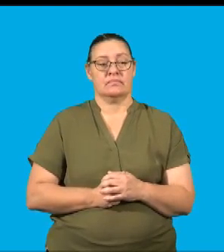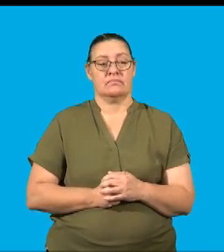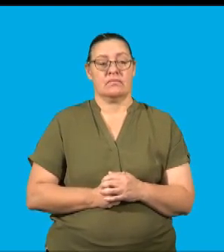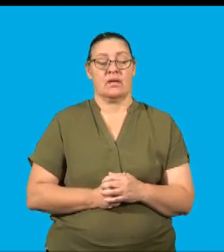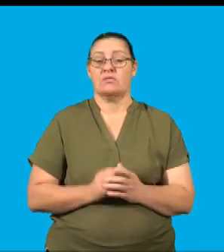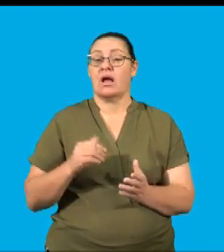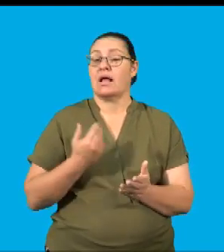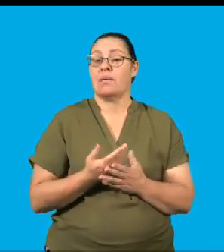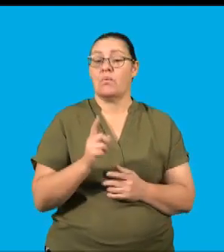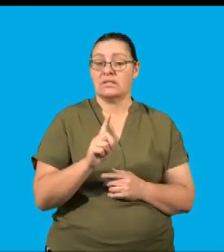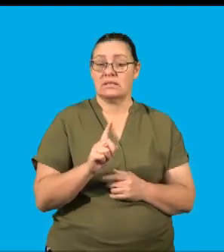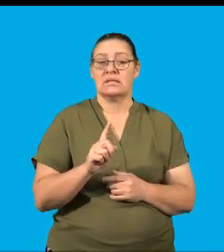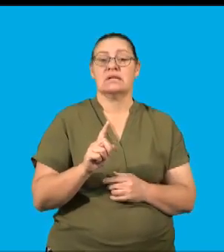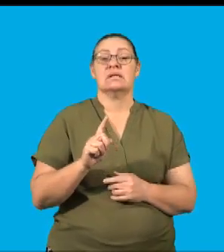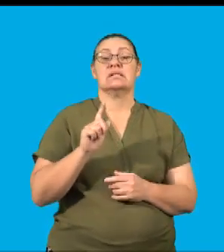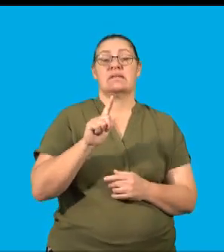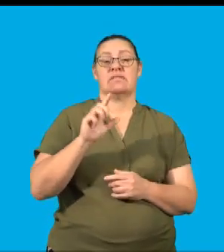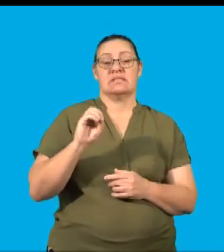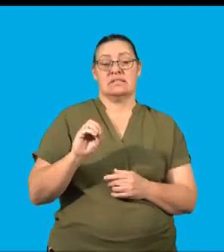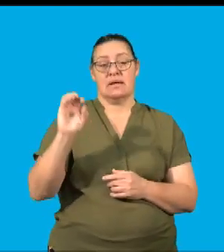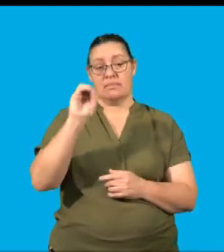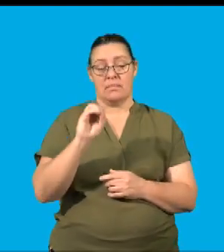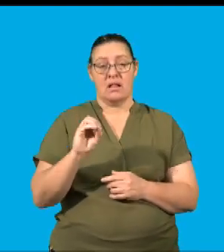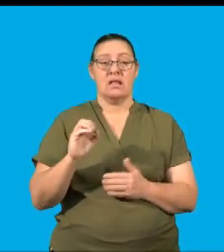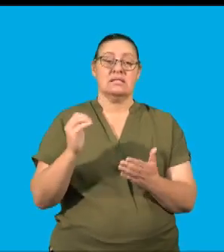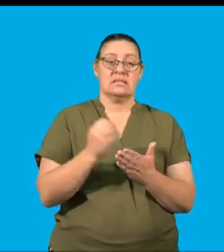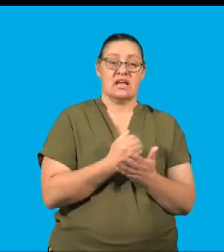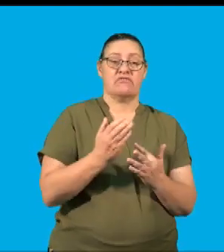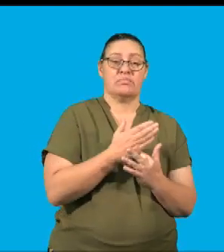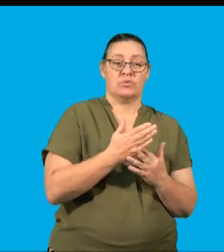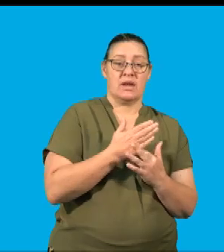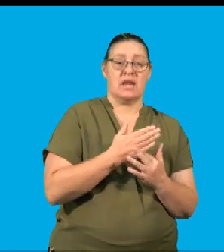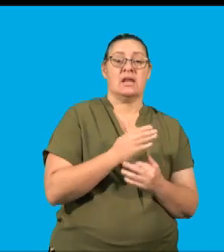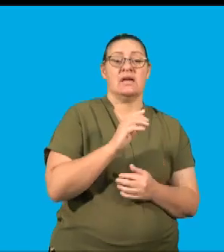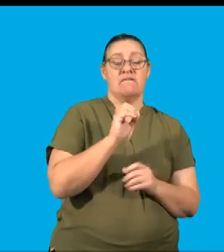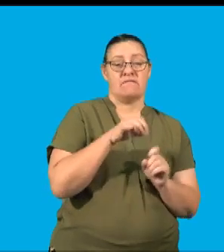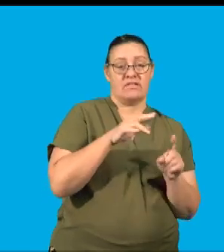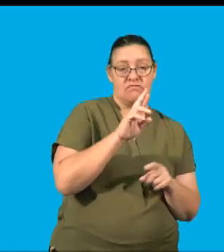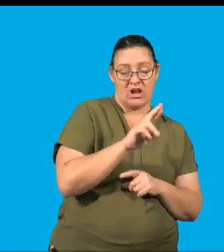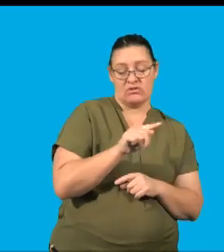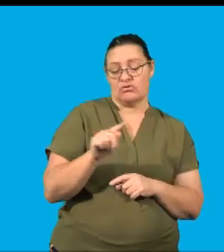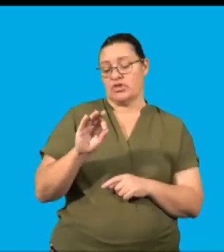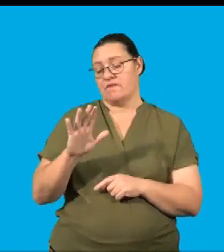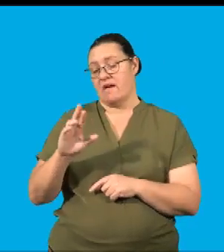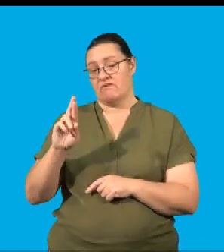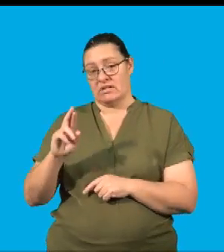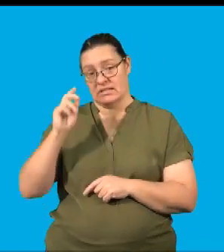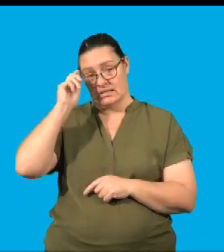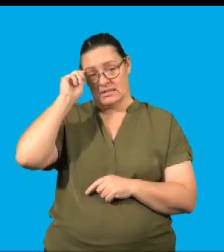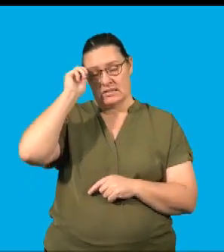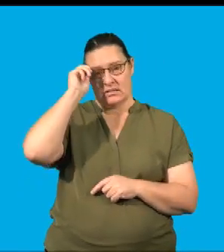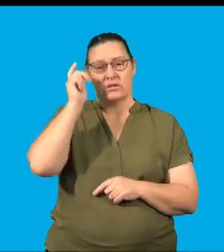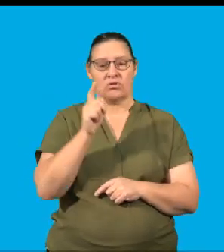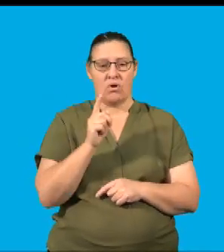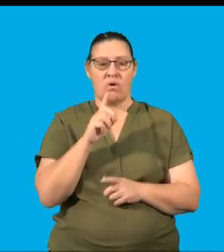people. What was her claim? She claimed that 70 people save between 15 rand and 35 rand. And then yes, her